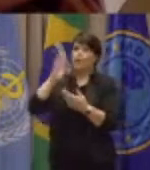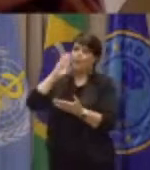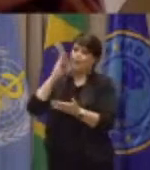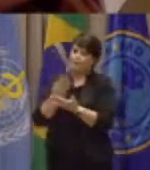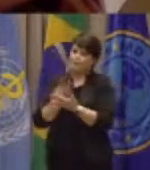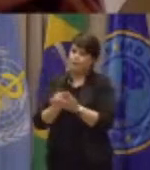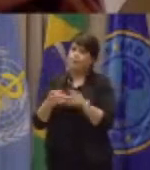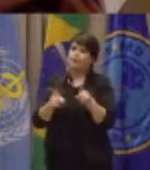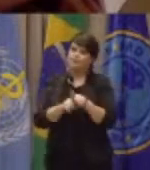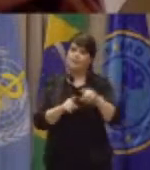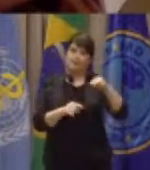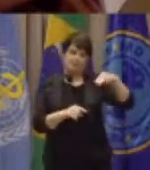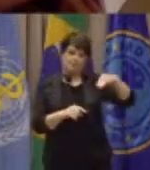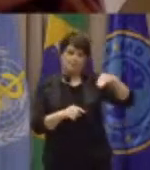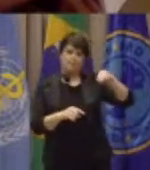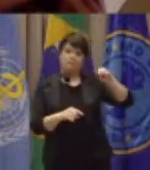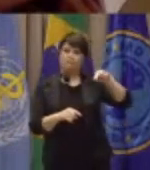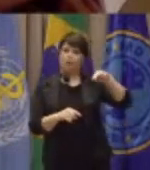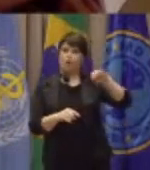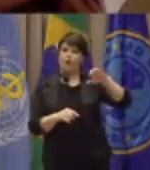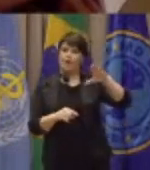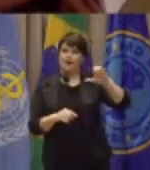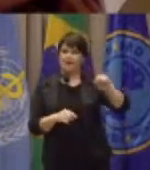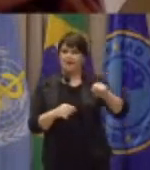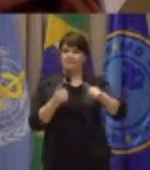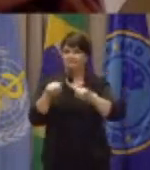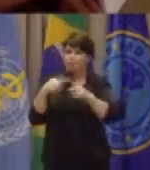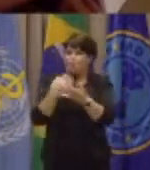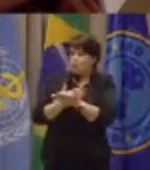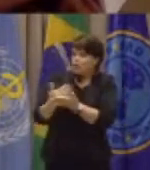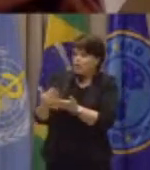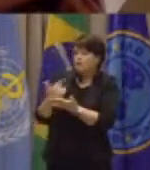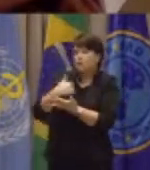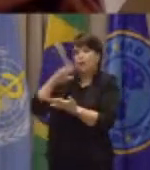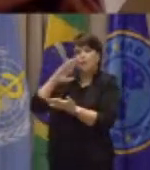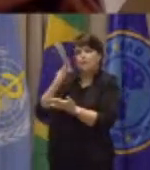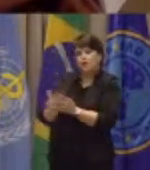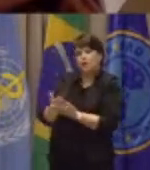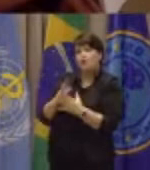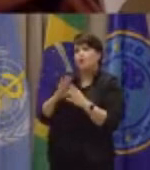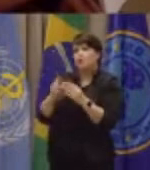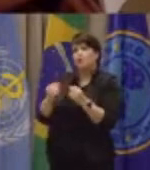that trust in us, and Dr. Monica since the beginning